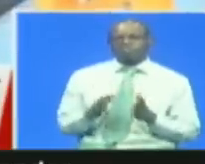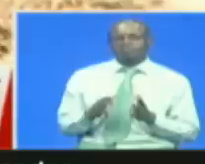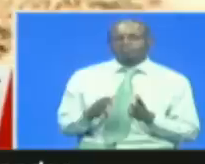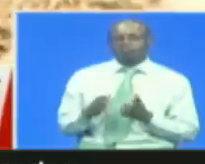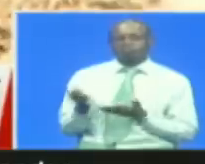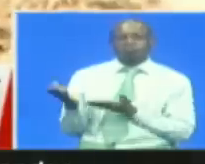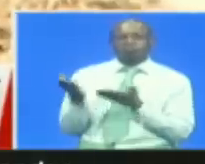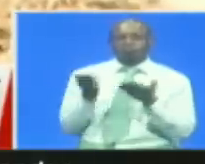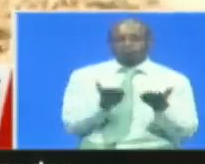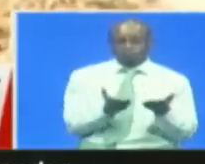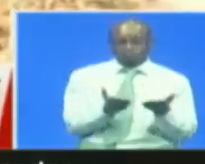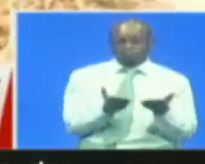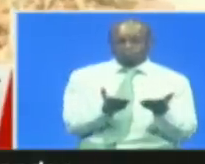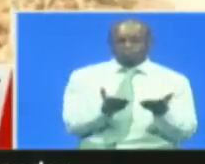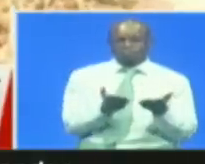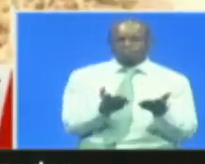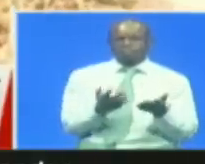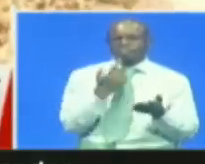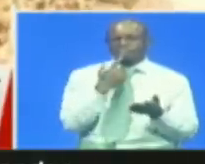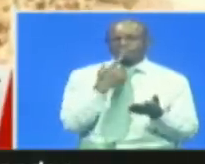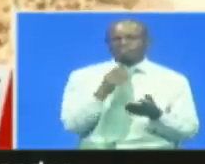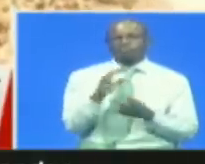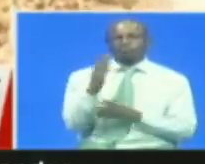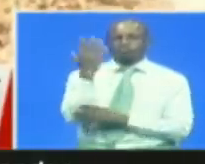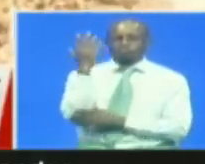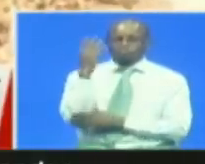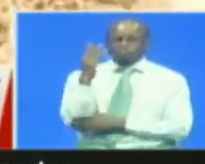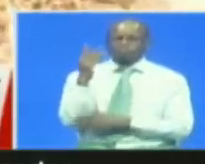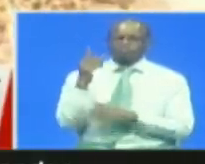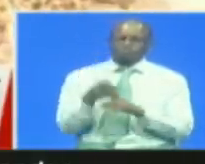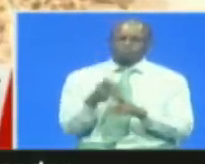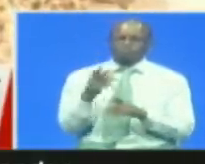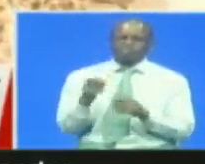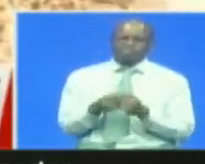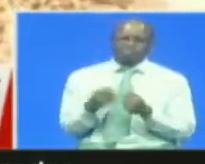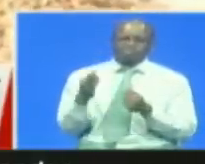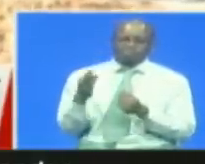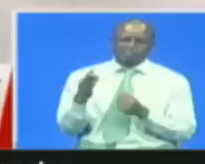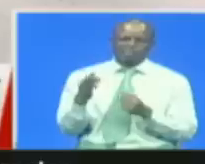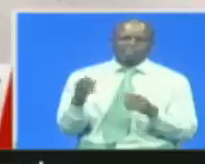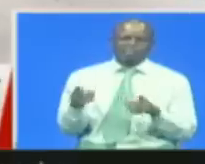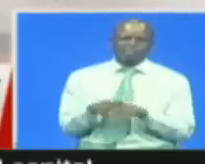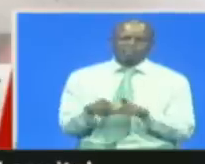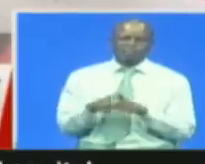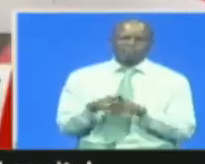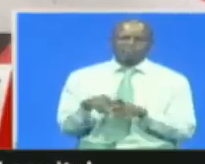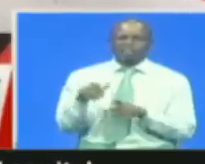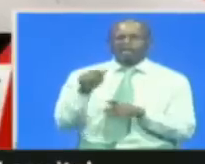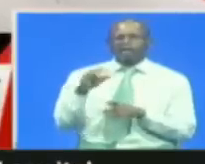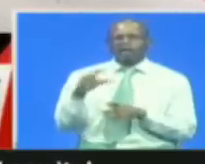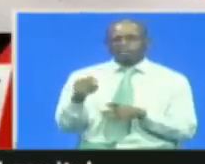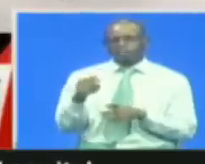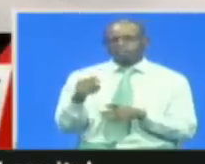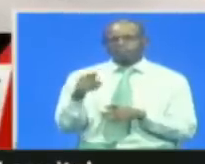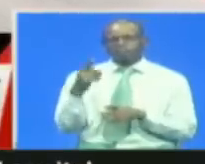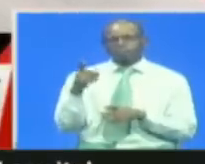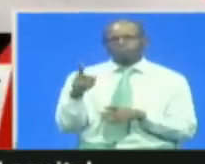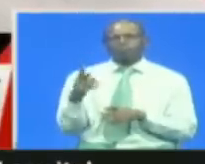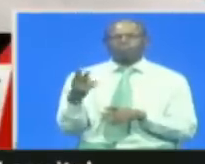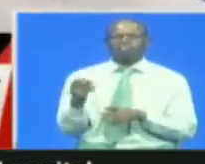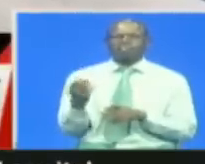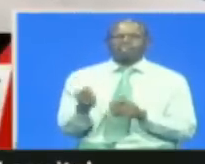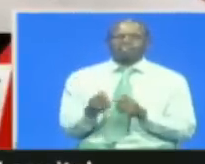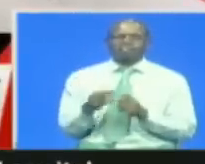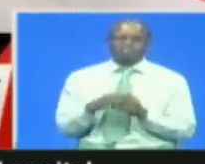forward was the Crops Act 2013 and the AFA Act 2013 have failed.